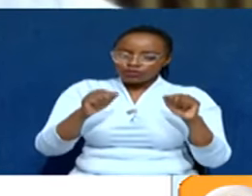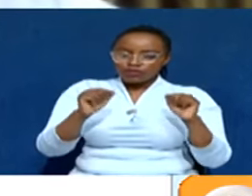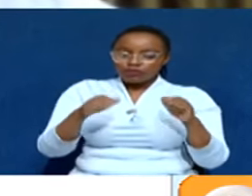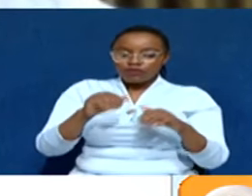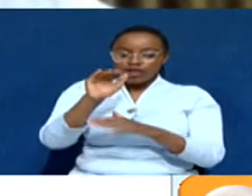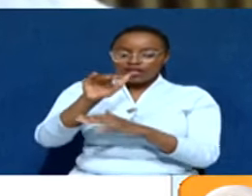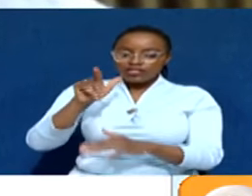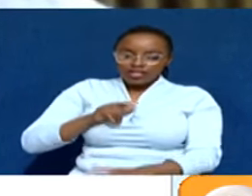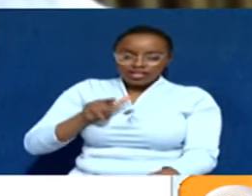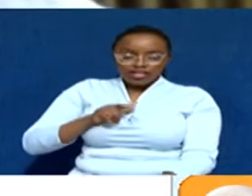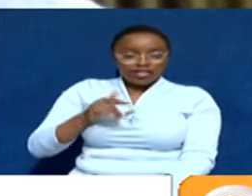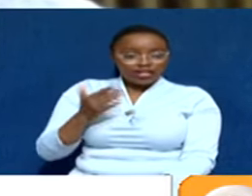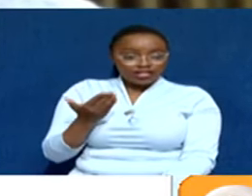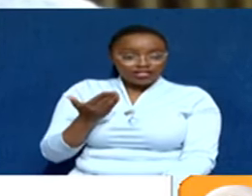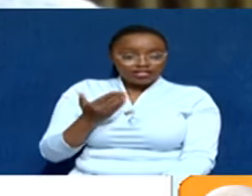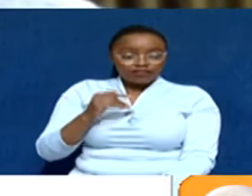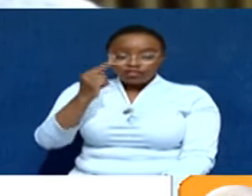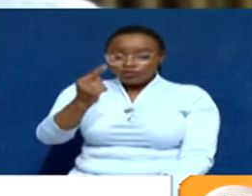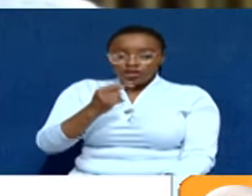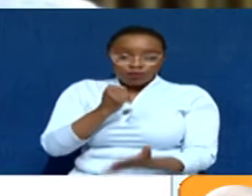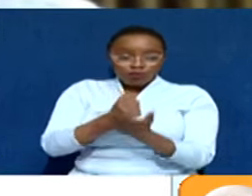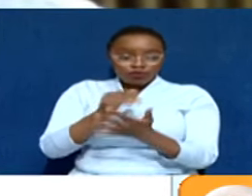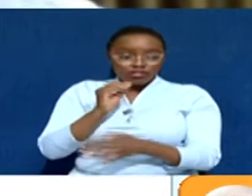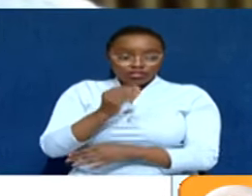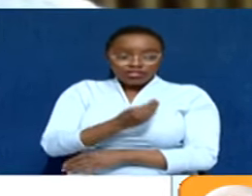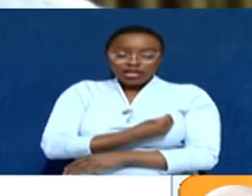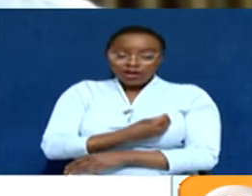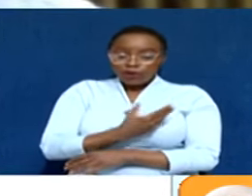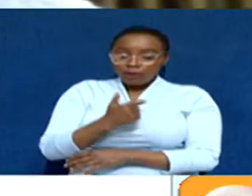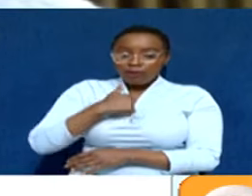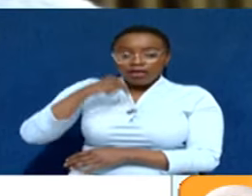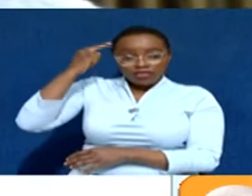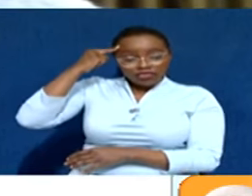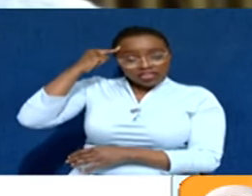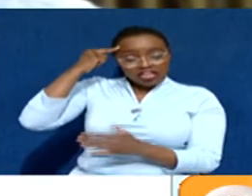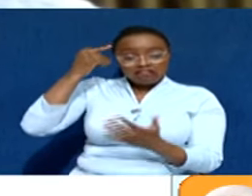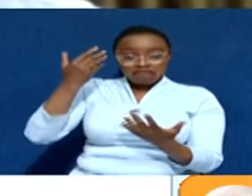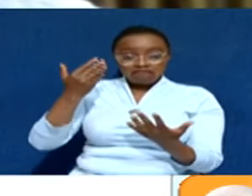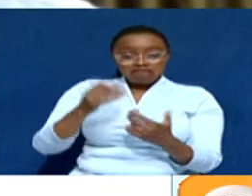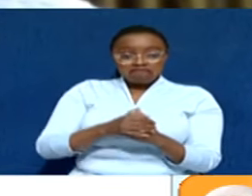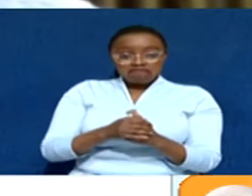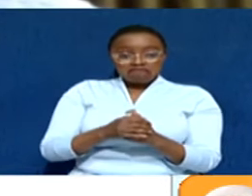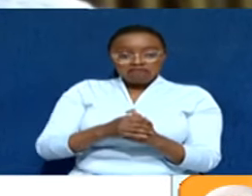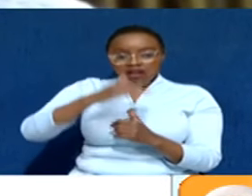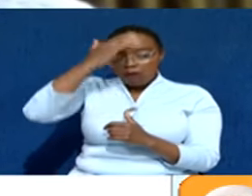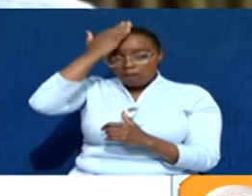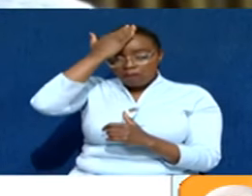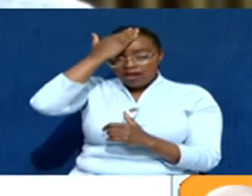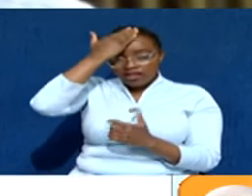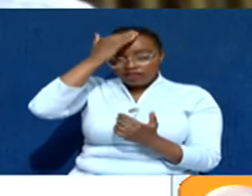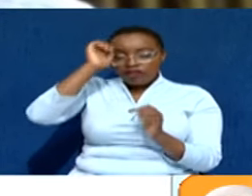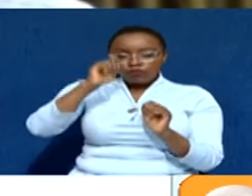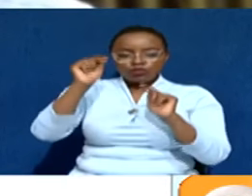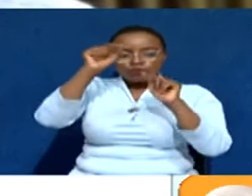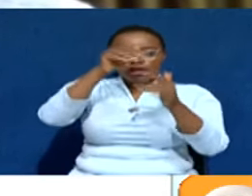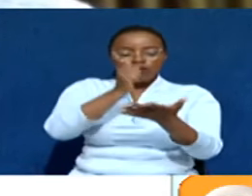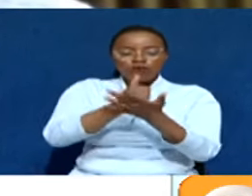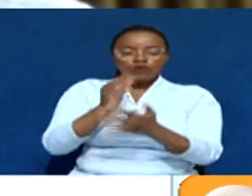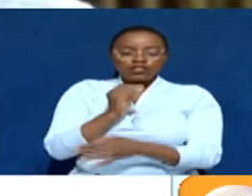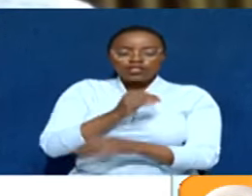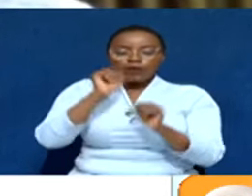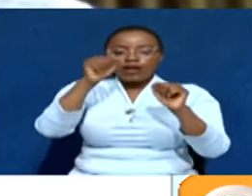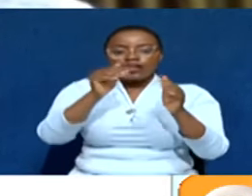You can ask the ladies to come to our offices. I think by on Monday they can come to